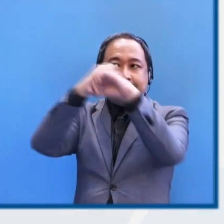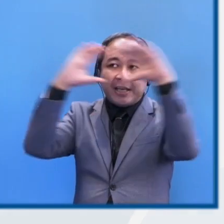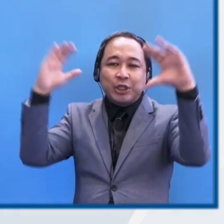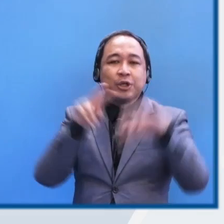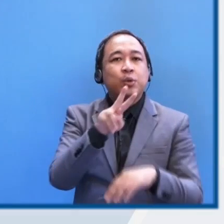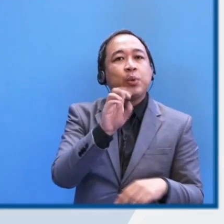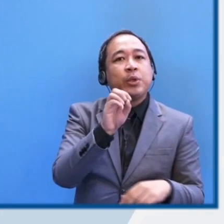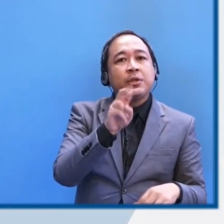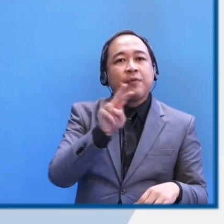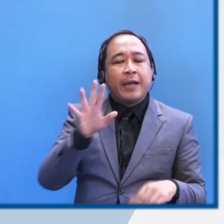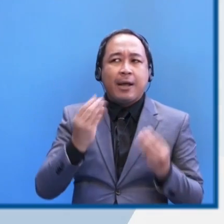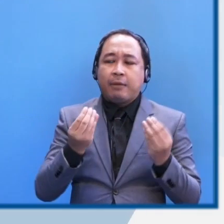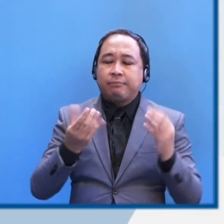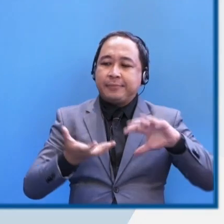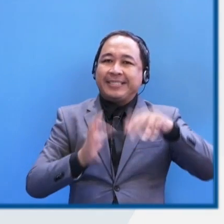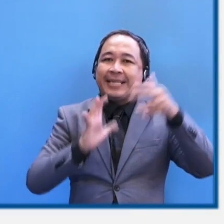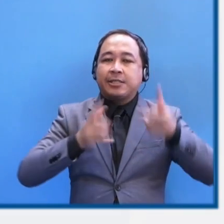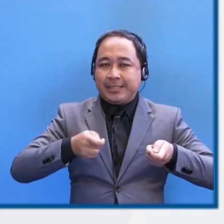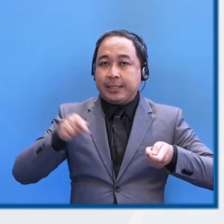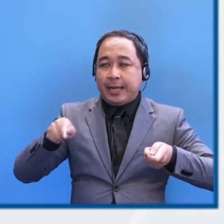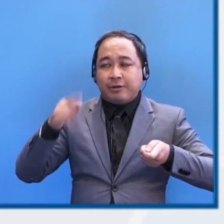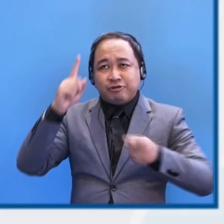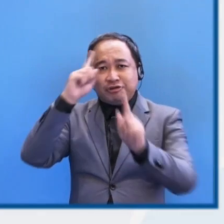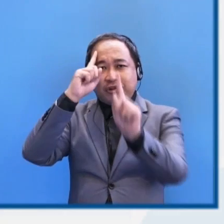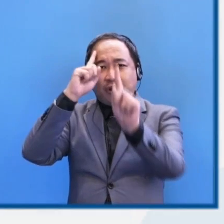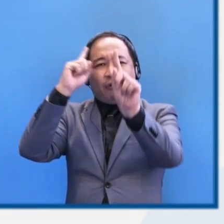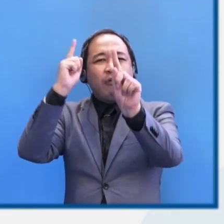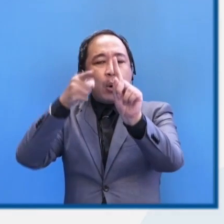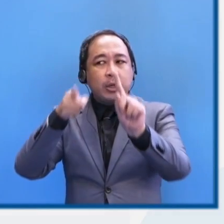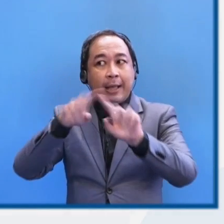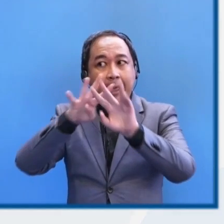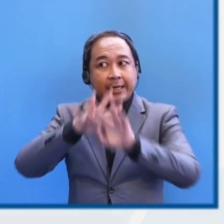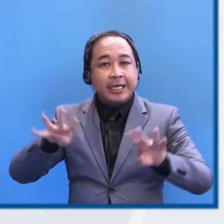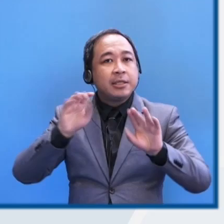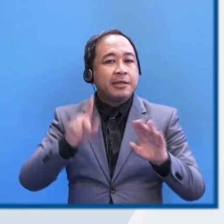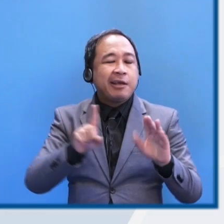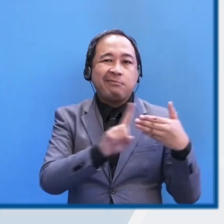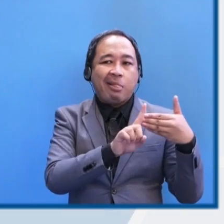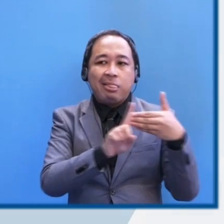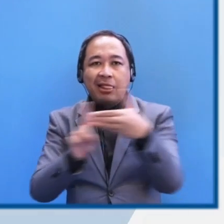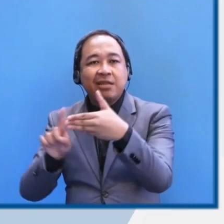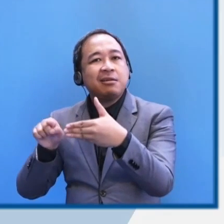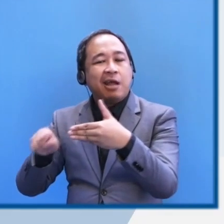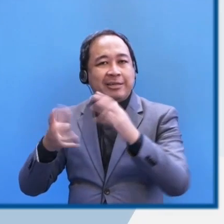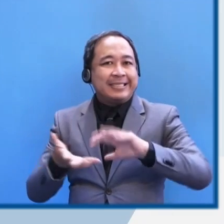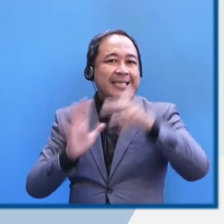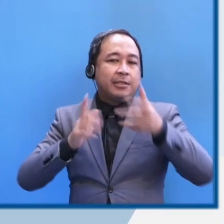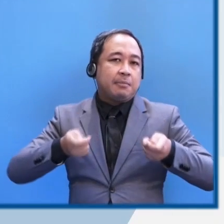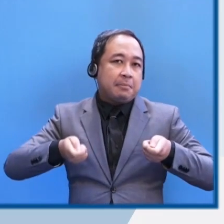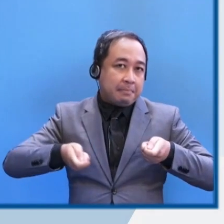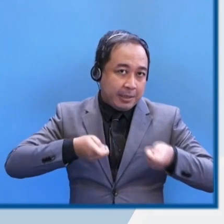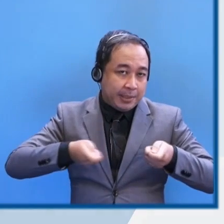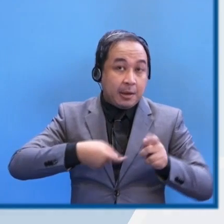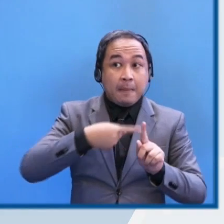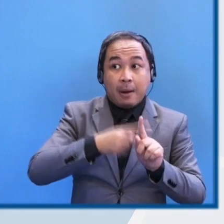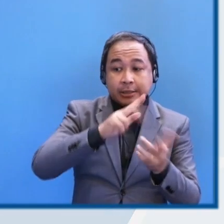on disaster management, which envisioned ASEAN global leader in disaster management, and the ASEAN